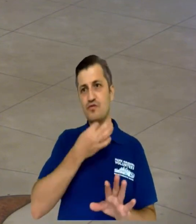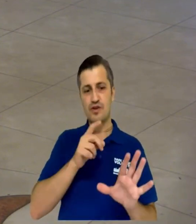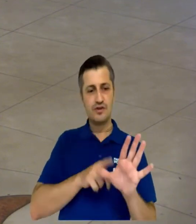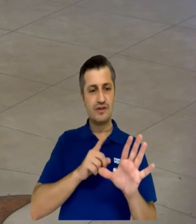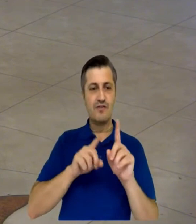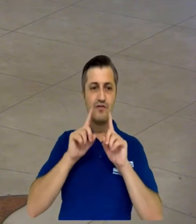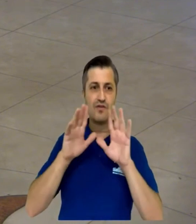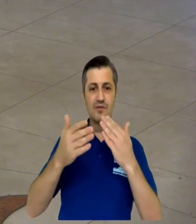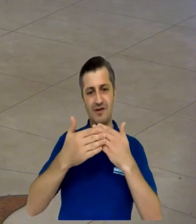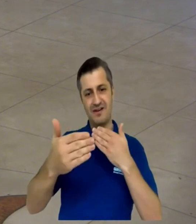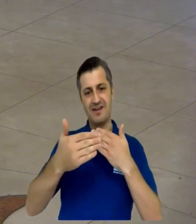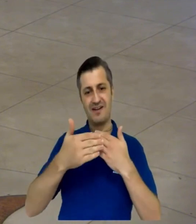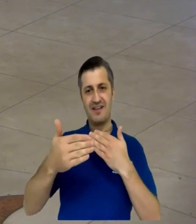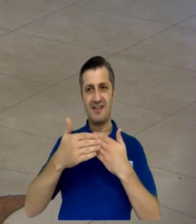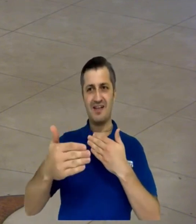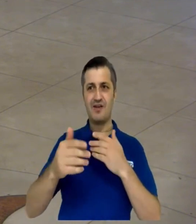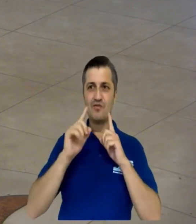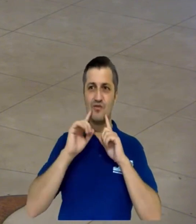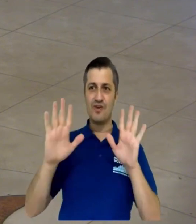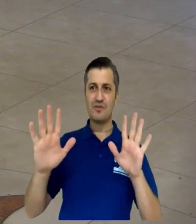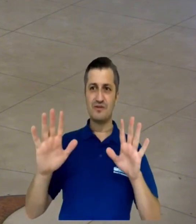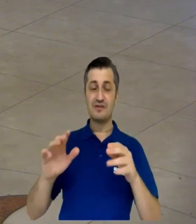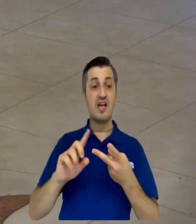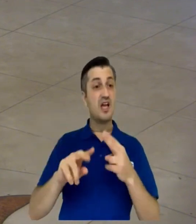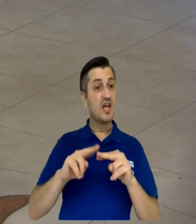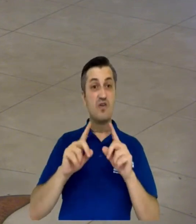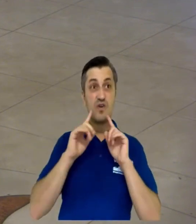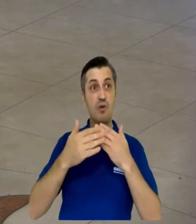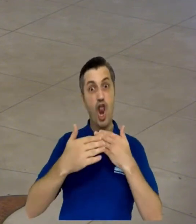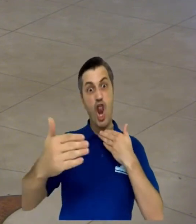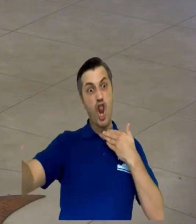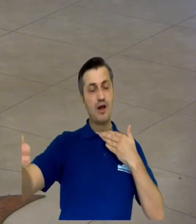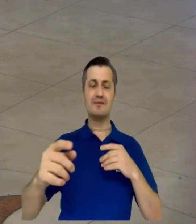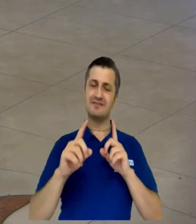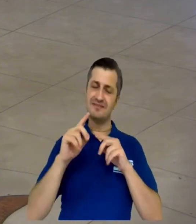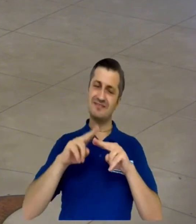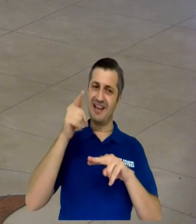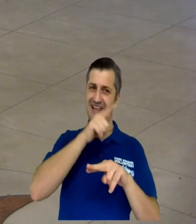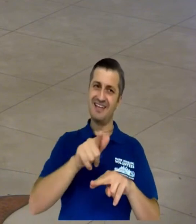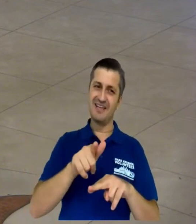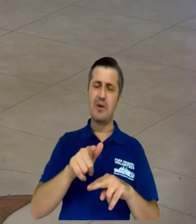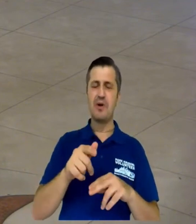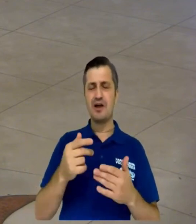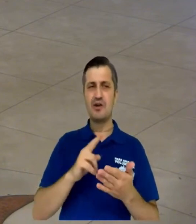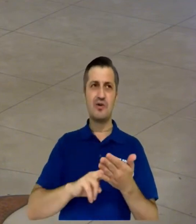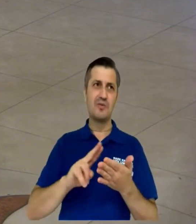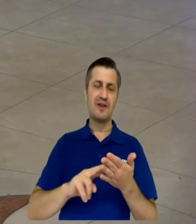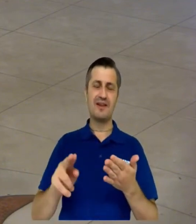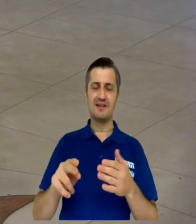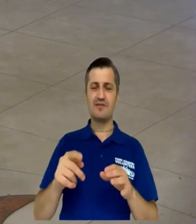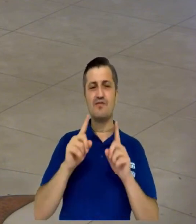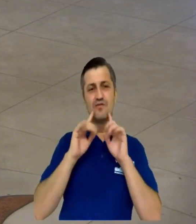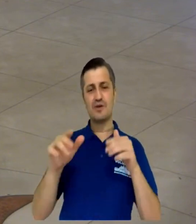got other people are famous for a long time, right? But the time will come when that fame will go. There's the